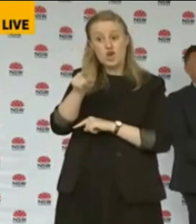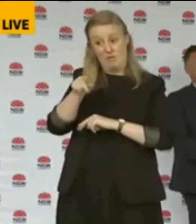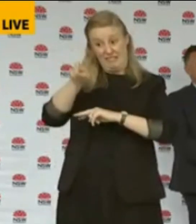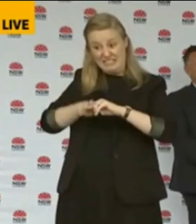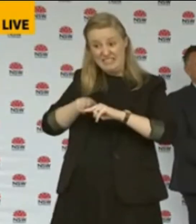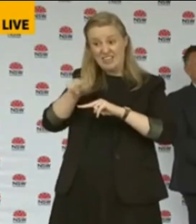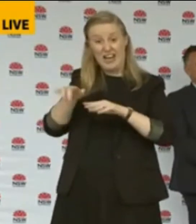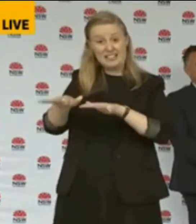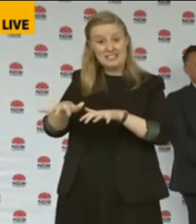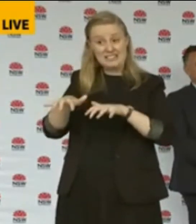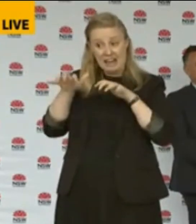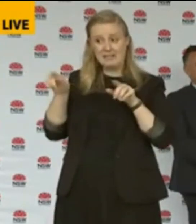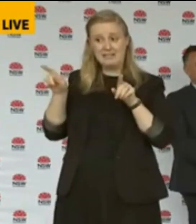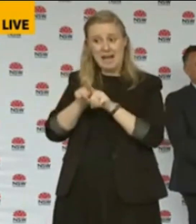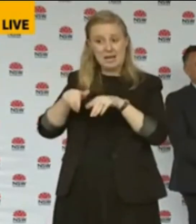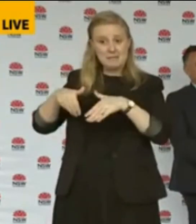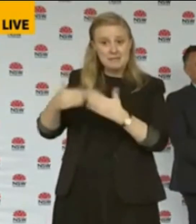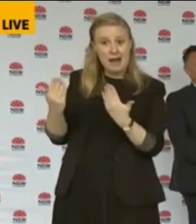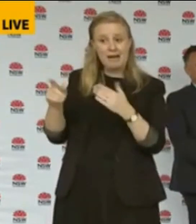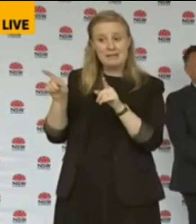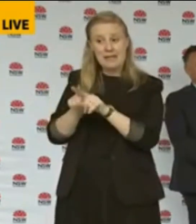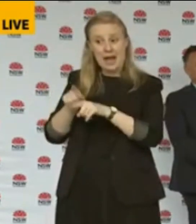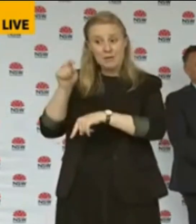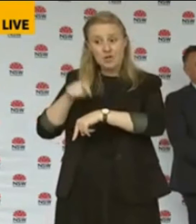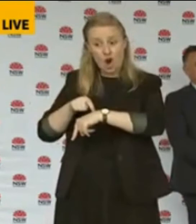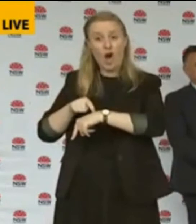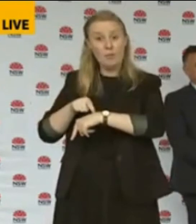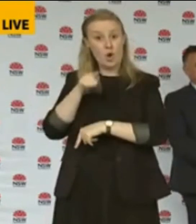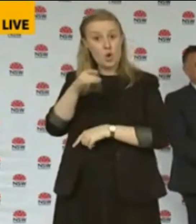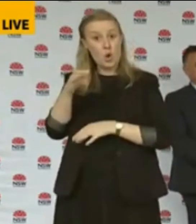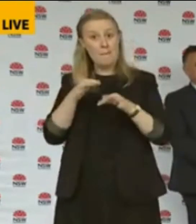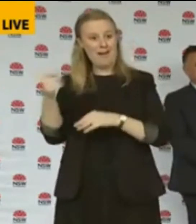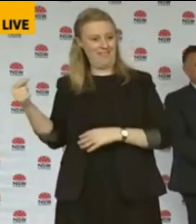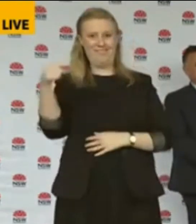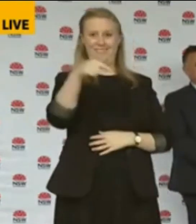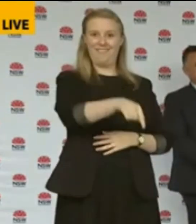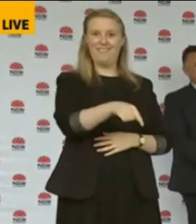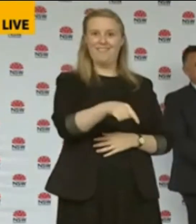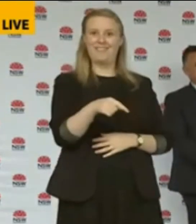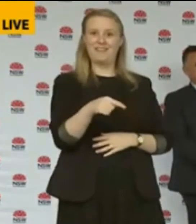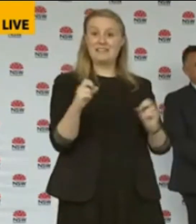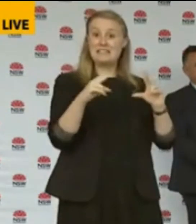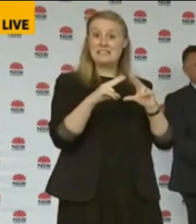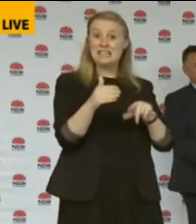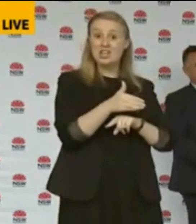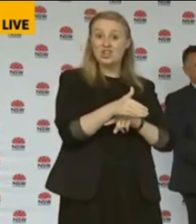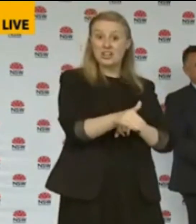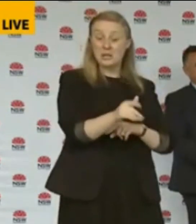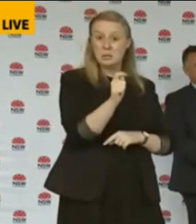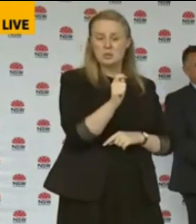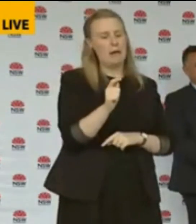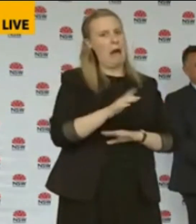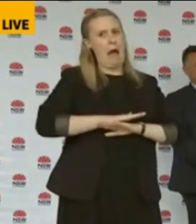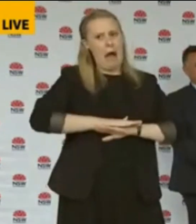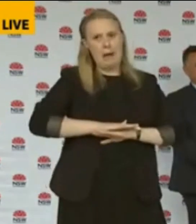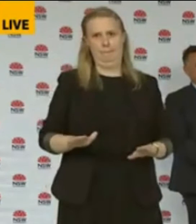not come to the test. Again, the orders that will be made today, the health orders, will impose